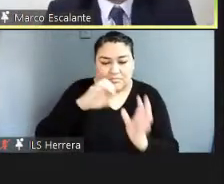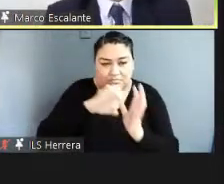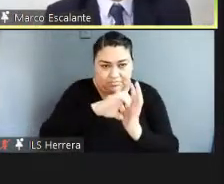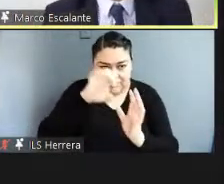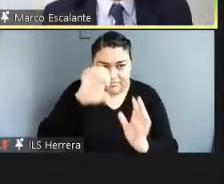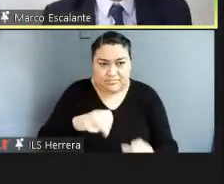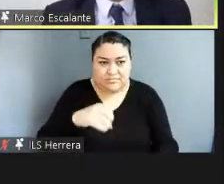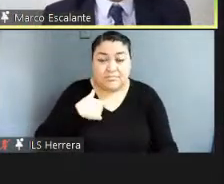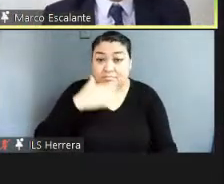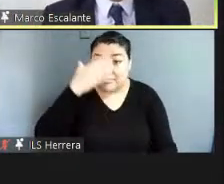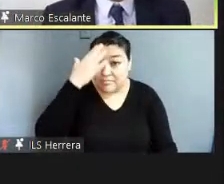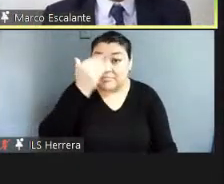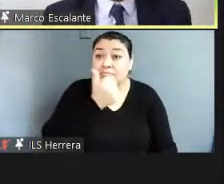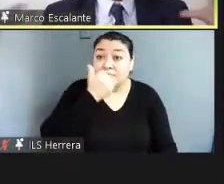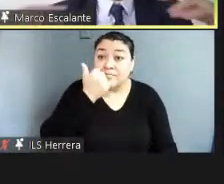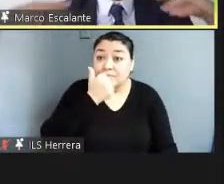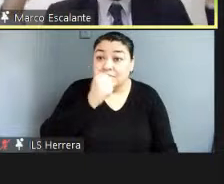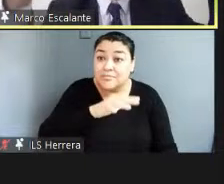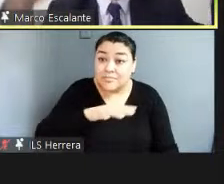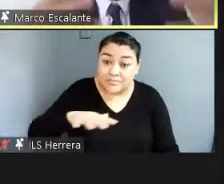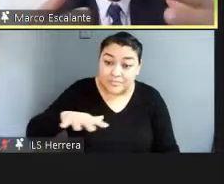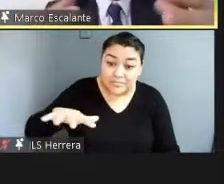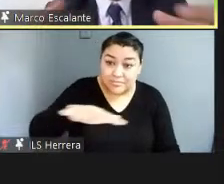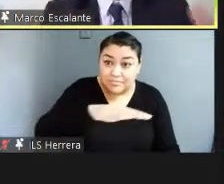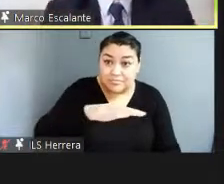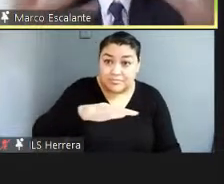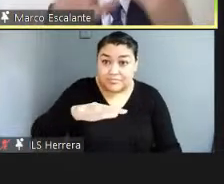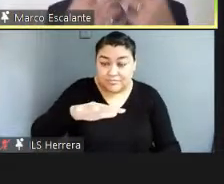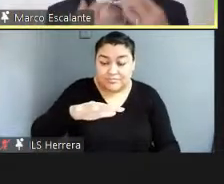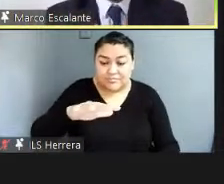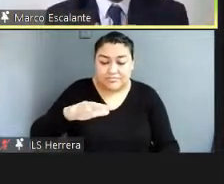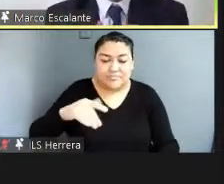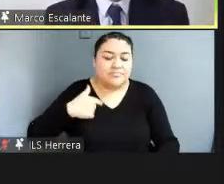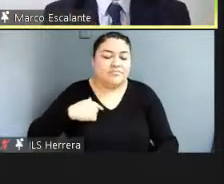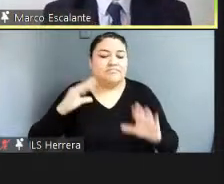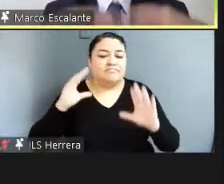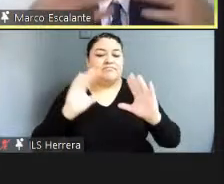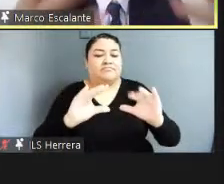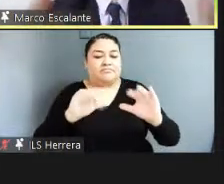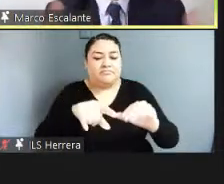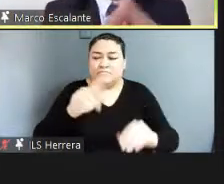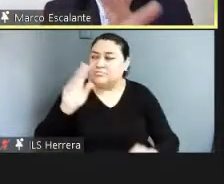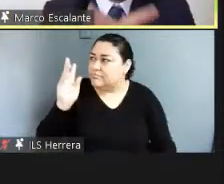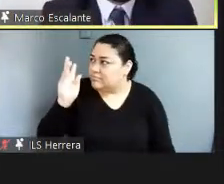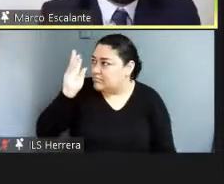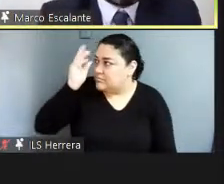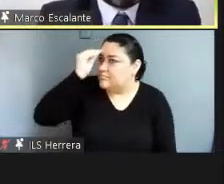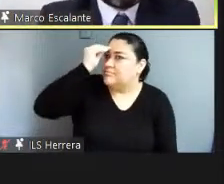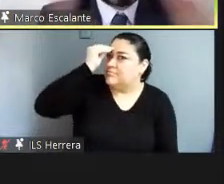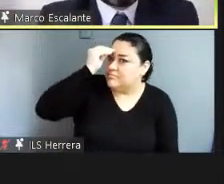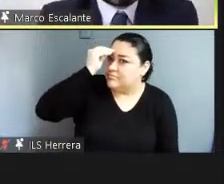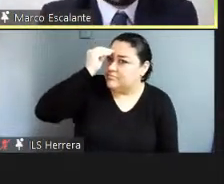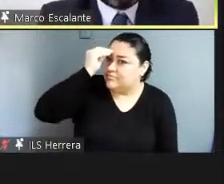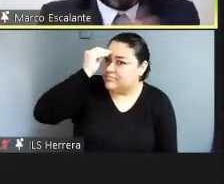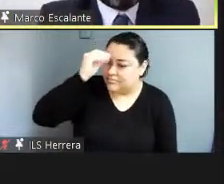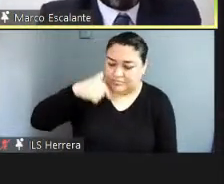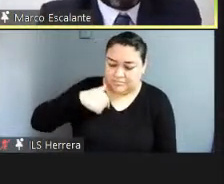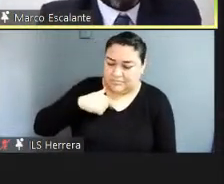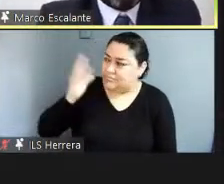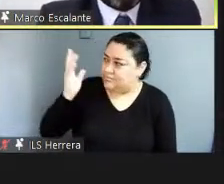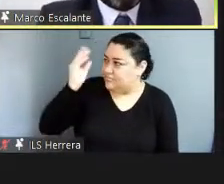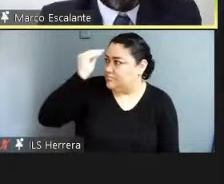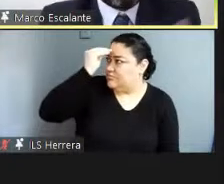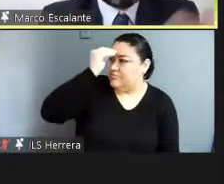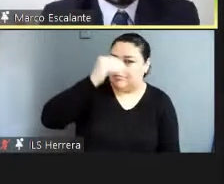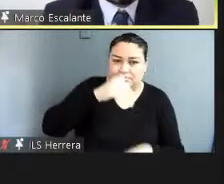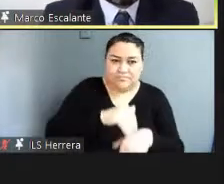used to the fact that the students may get knowledge, teachers deposit that knowledge on them, they receive it,